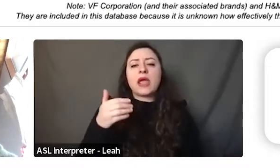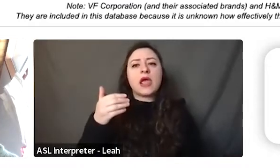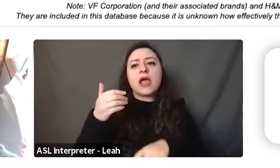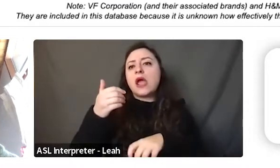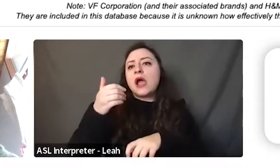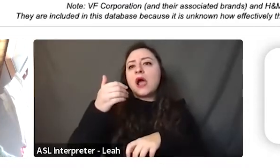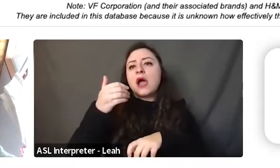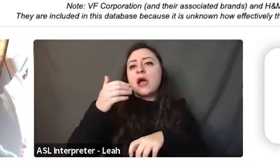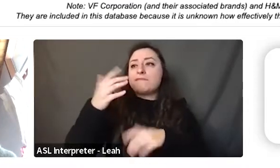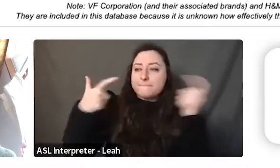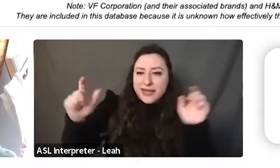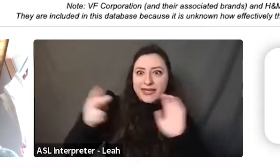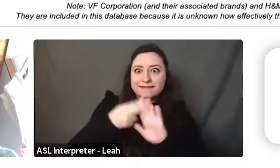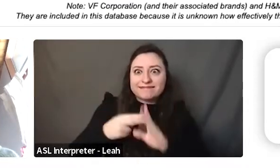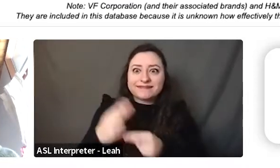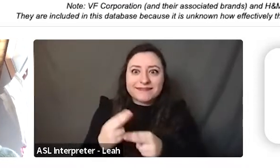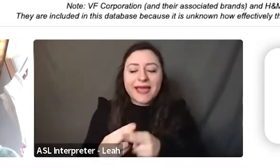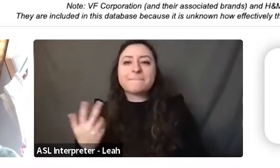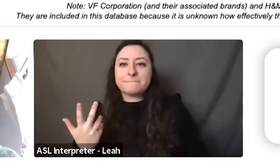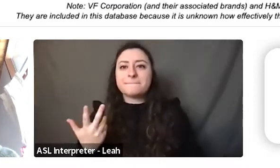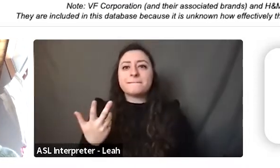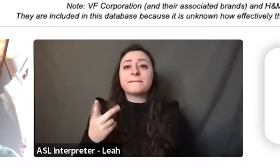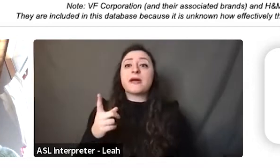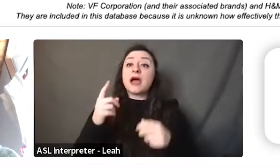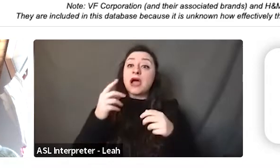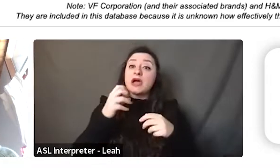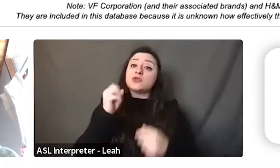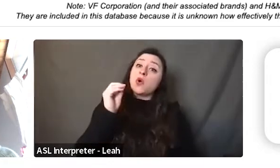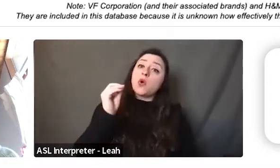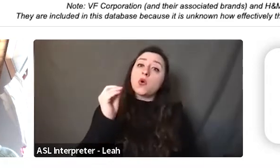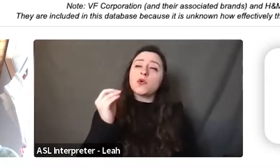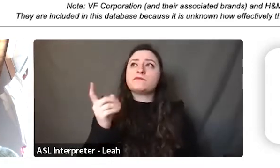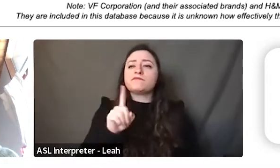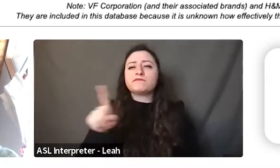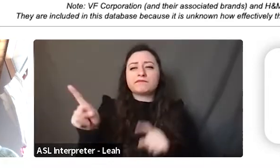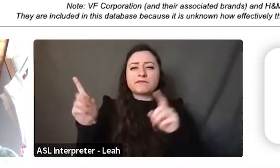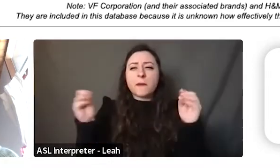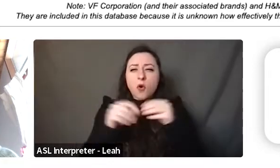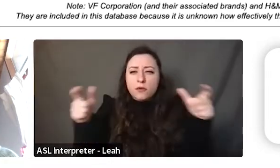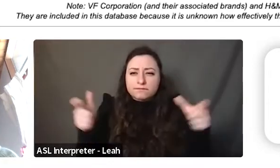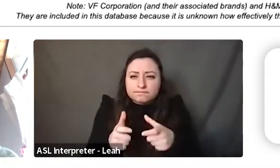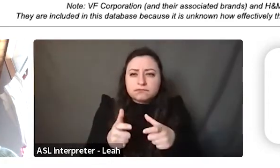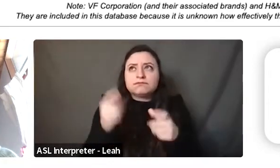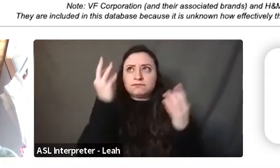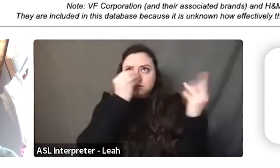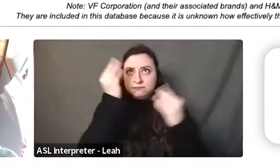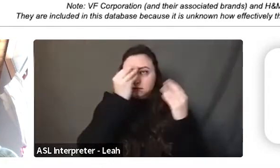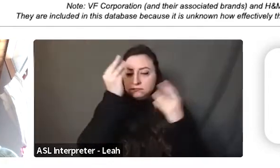industry, name lots of names. And then I would say sort of internally, we thought a lot